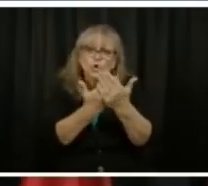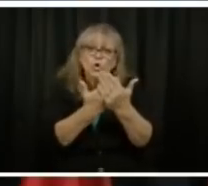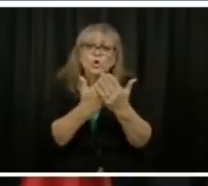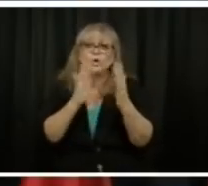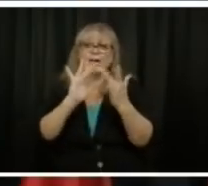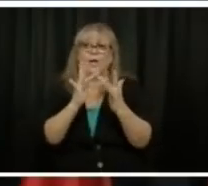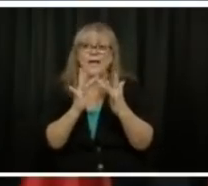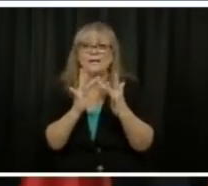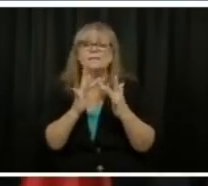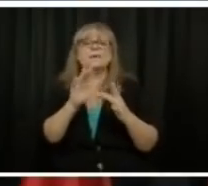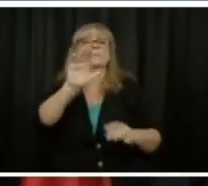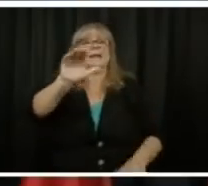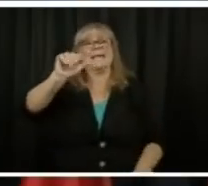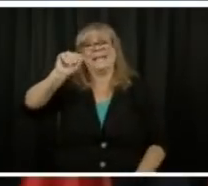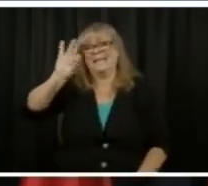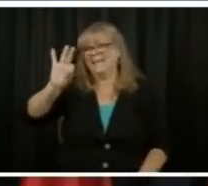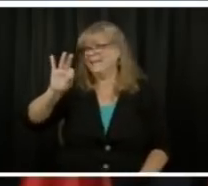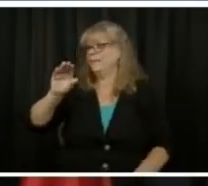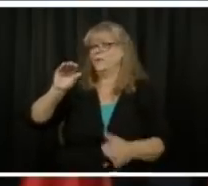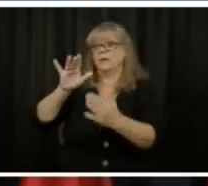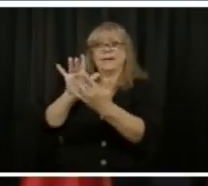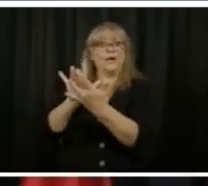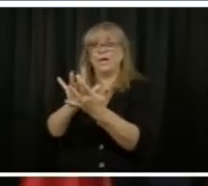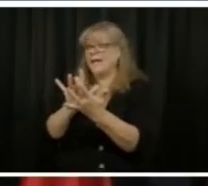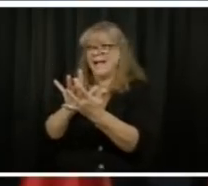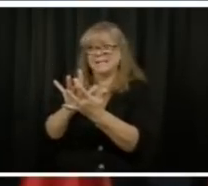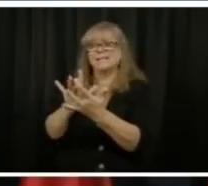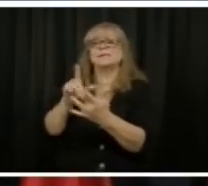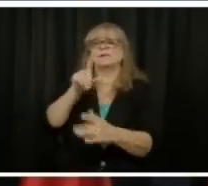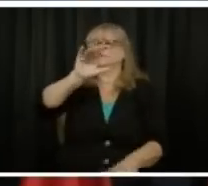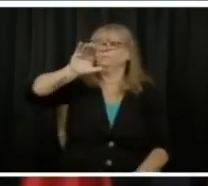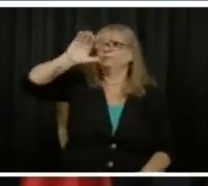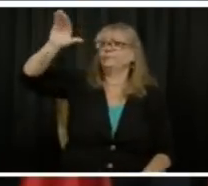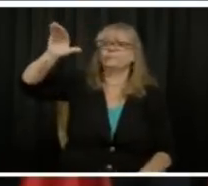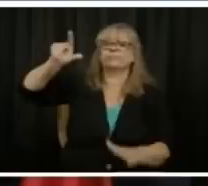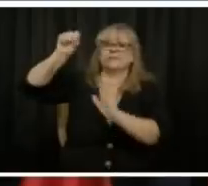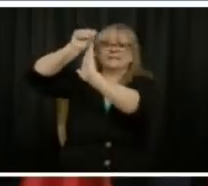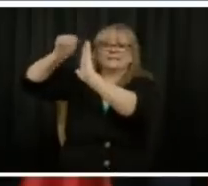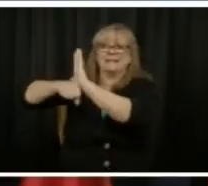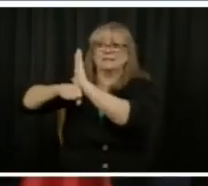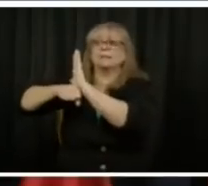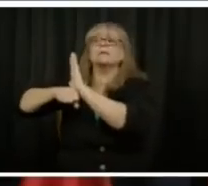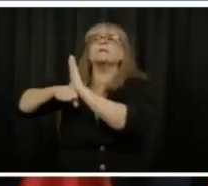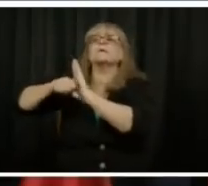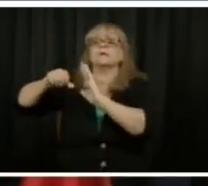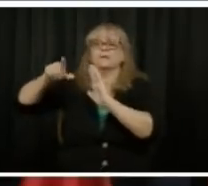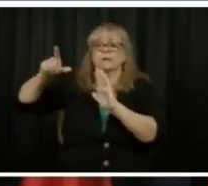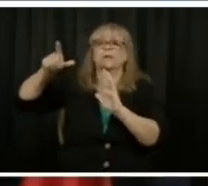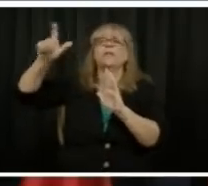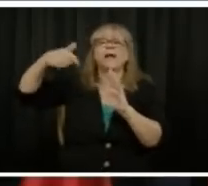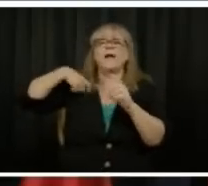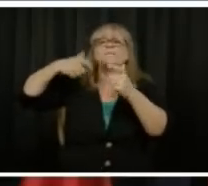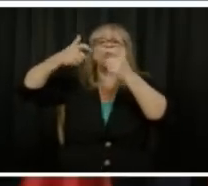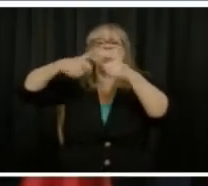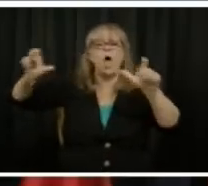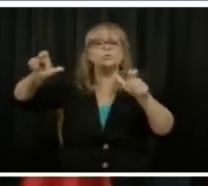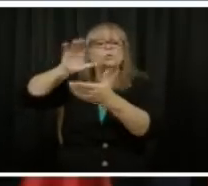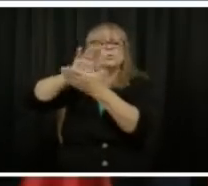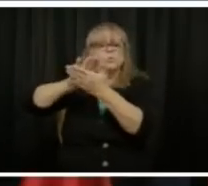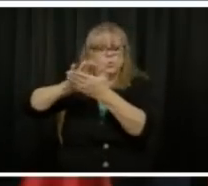are charter schools that you can enroll your child in for the fall. But really, every major district is providing that option for parents who want